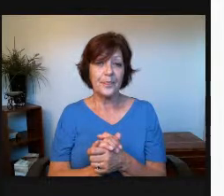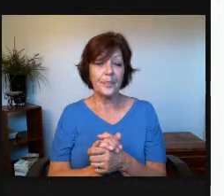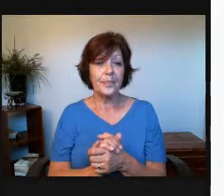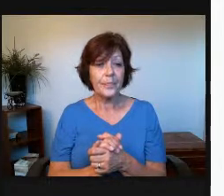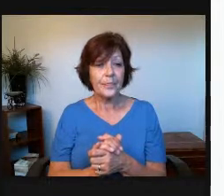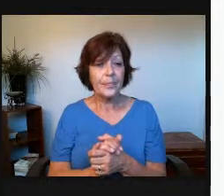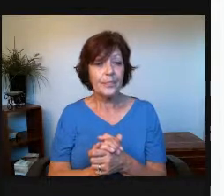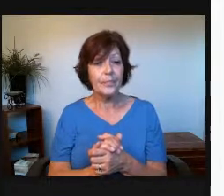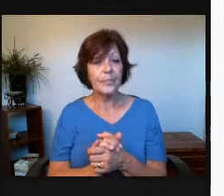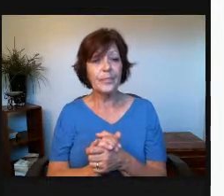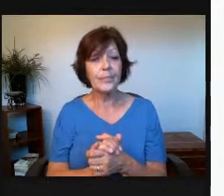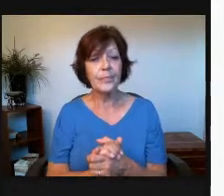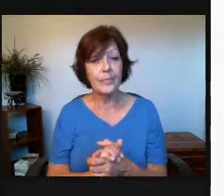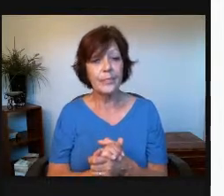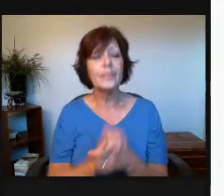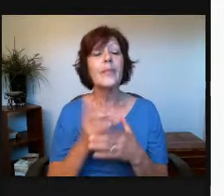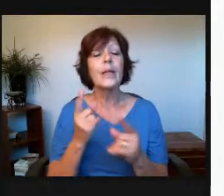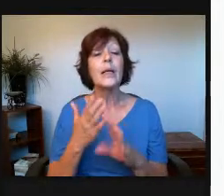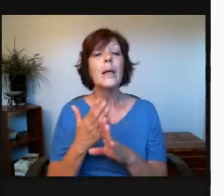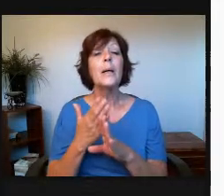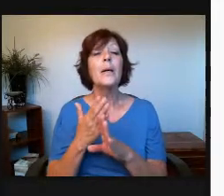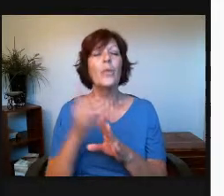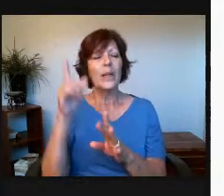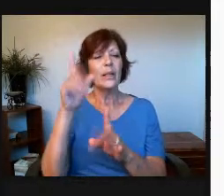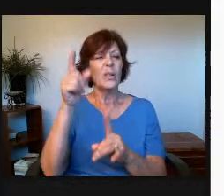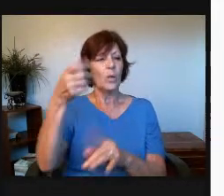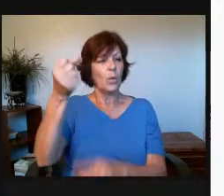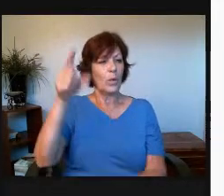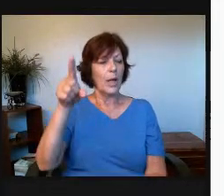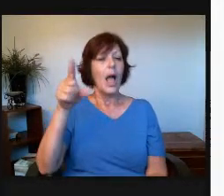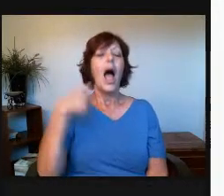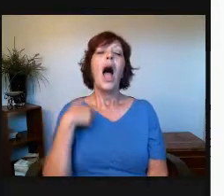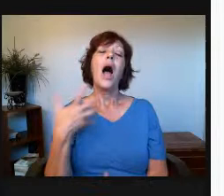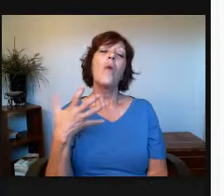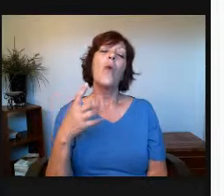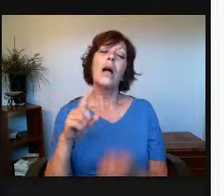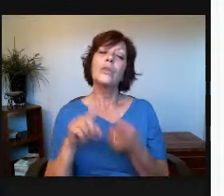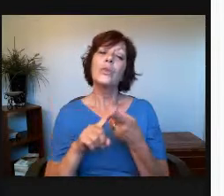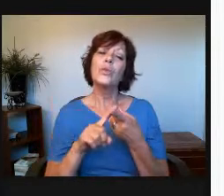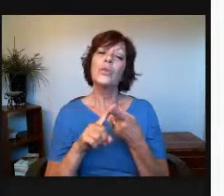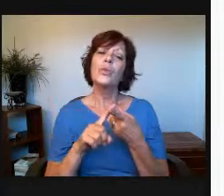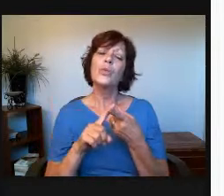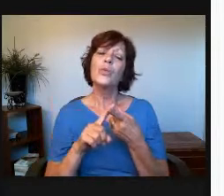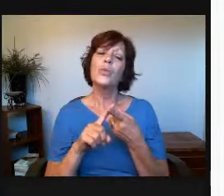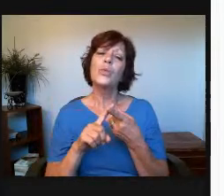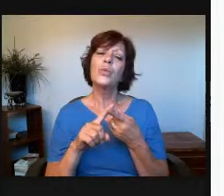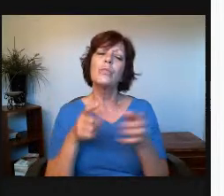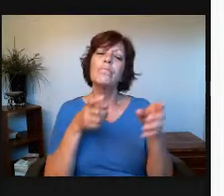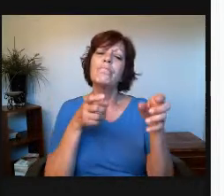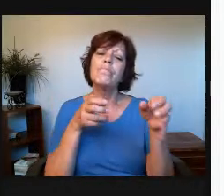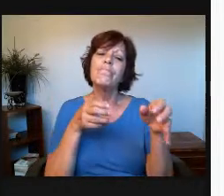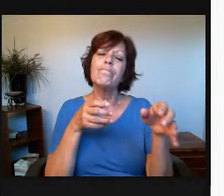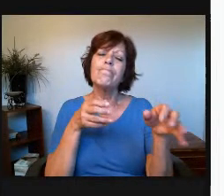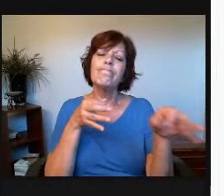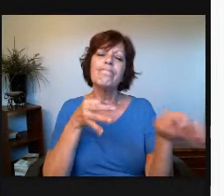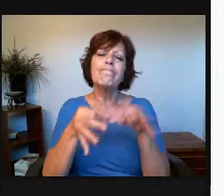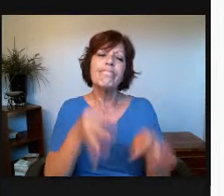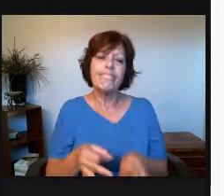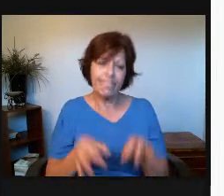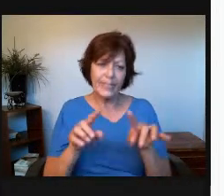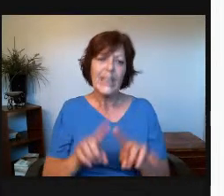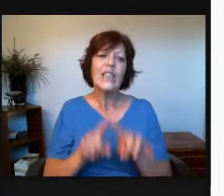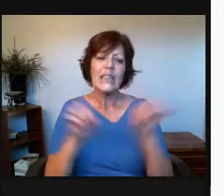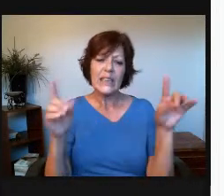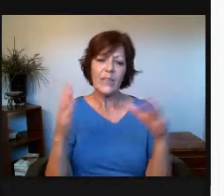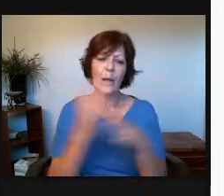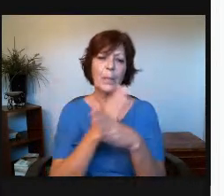So, but before we go to this next slide, I want to actually kind of give a description of the difference between